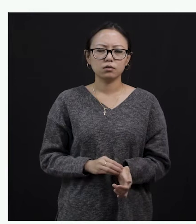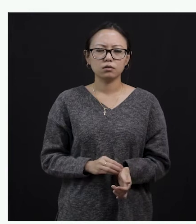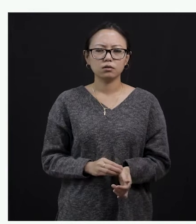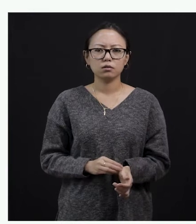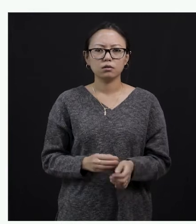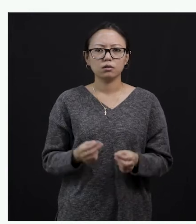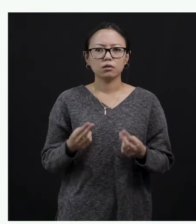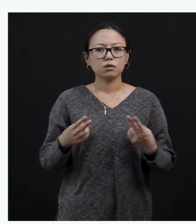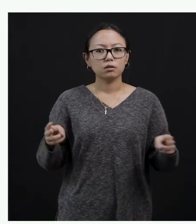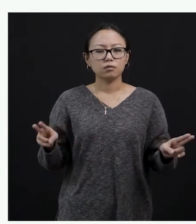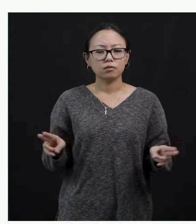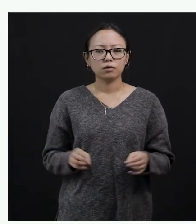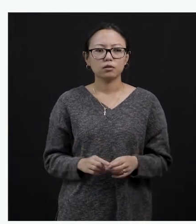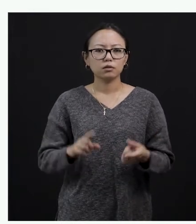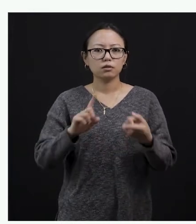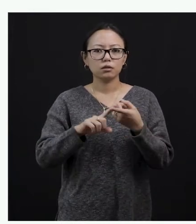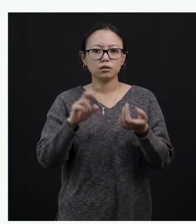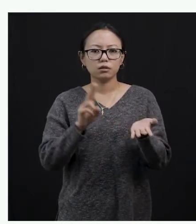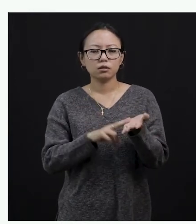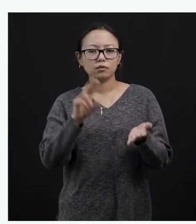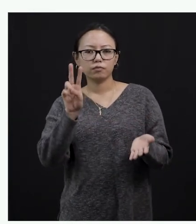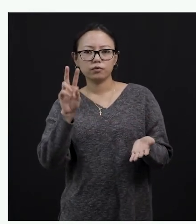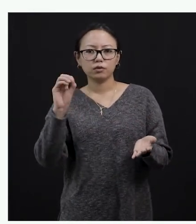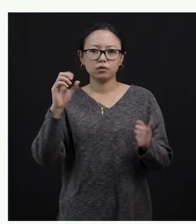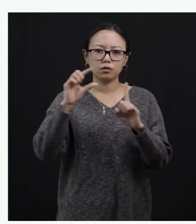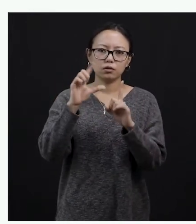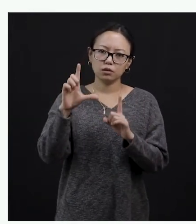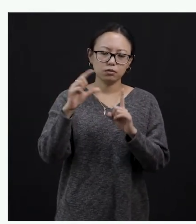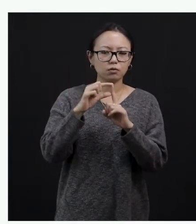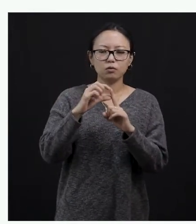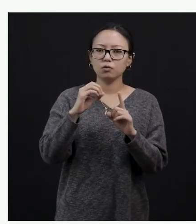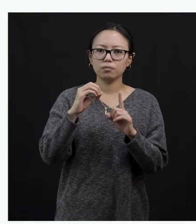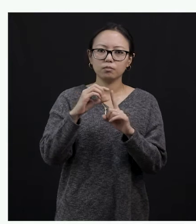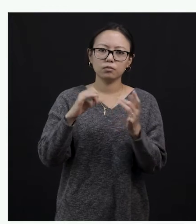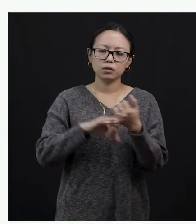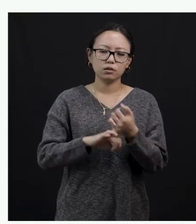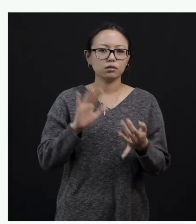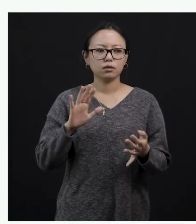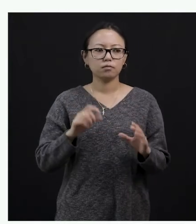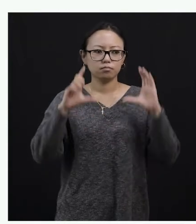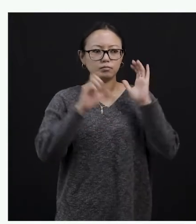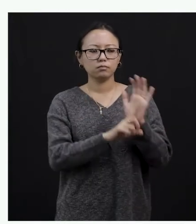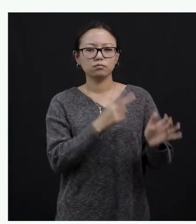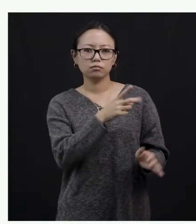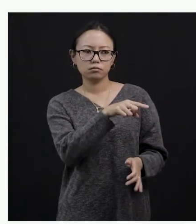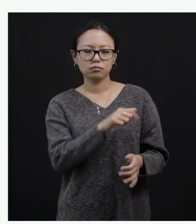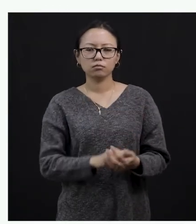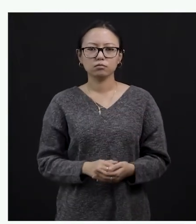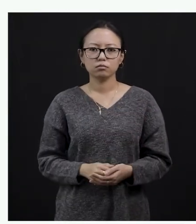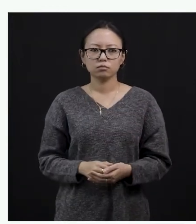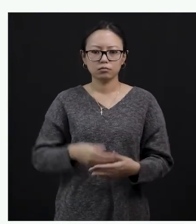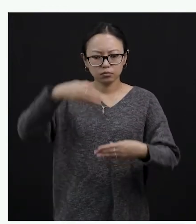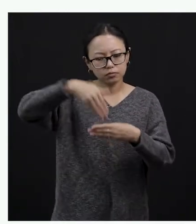use different types of envelopes, and all these envelopes have different purposes. That means that is for different use.